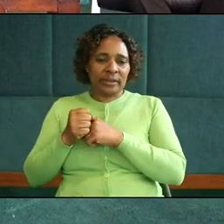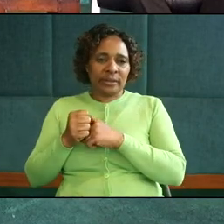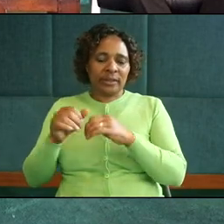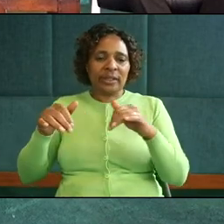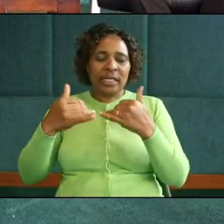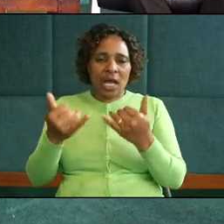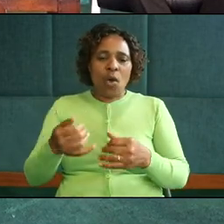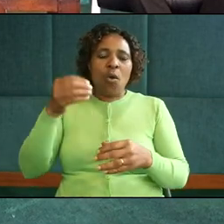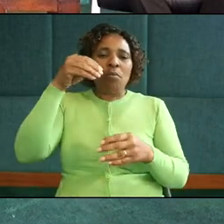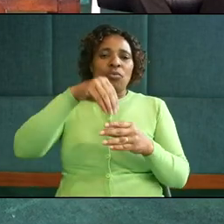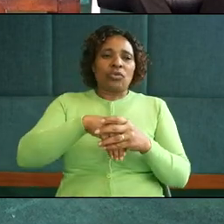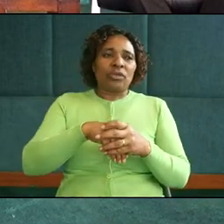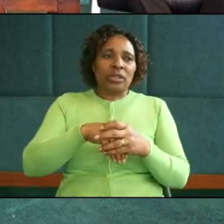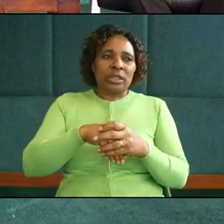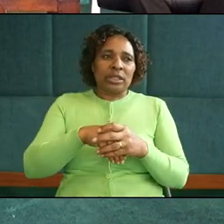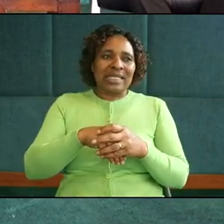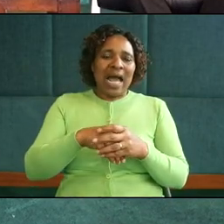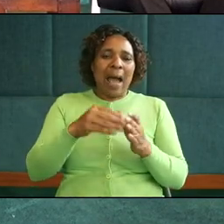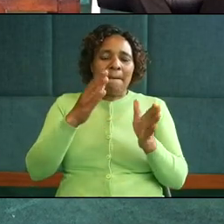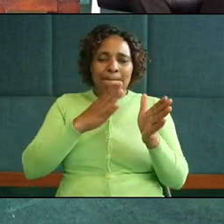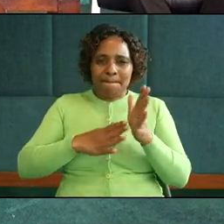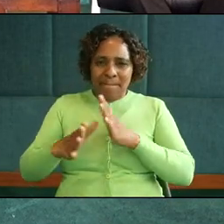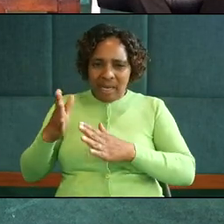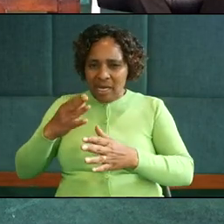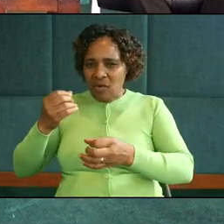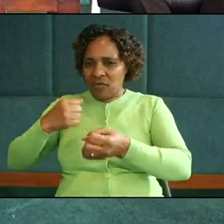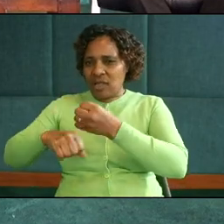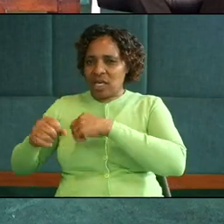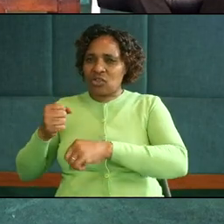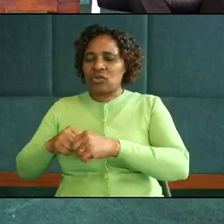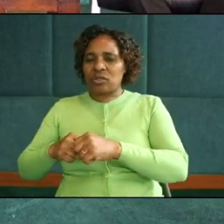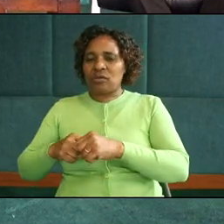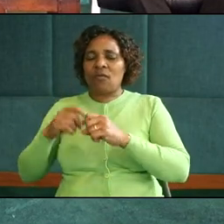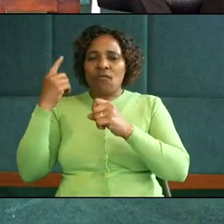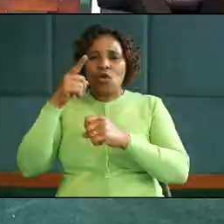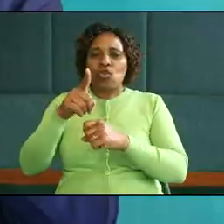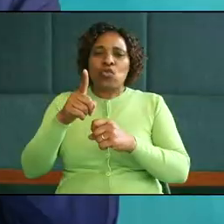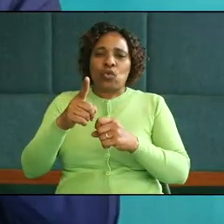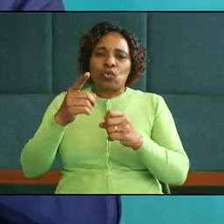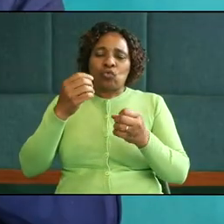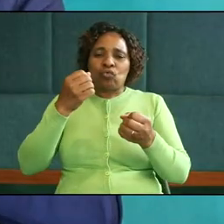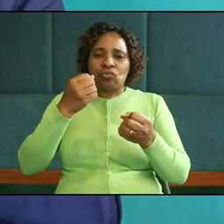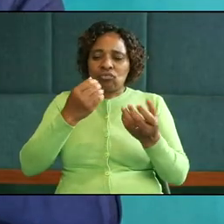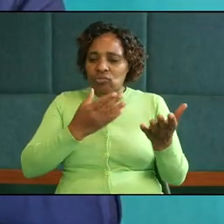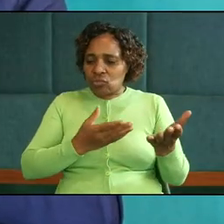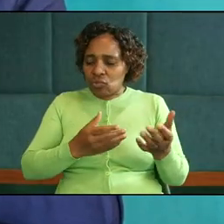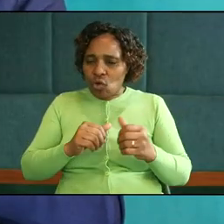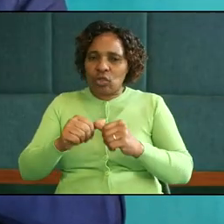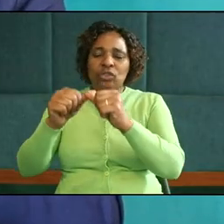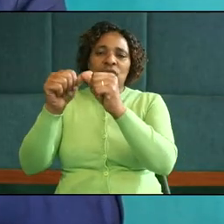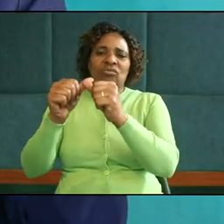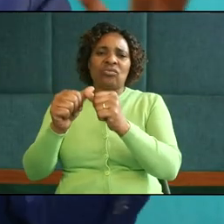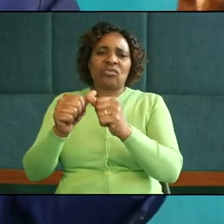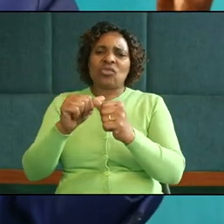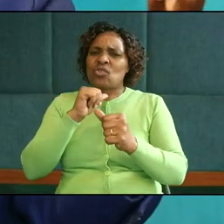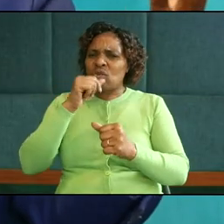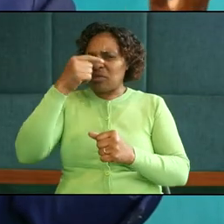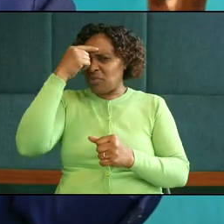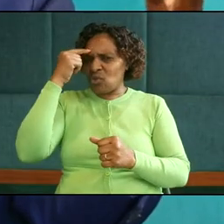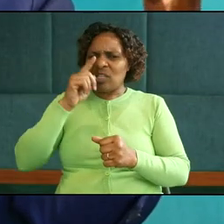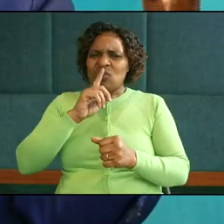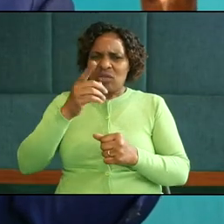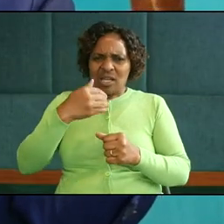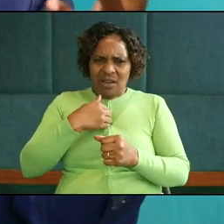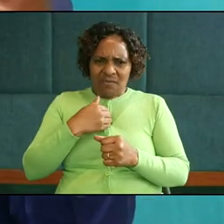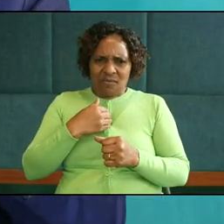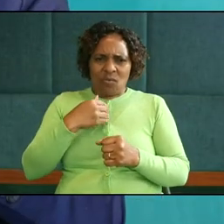now put in place a plan of action for you to be able to carry it out. Not because, you know, you have assurance that it's going